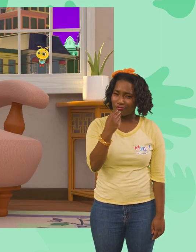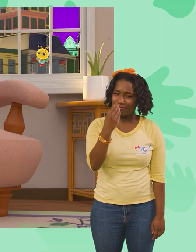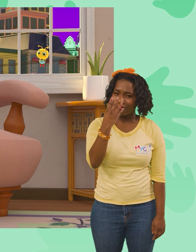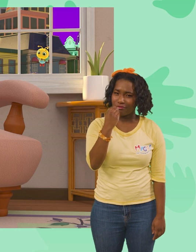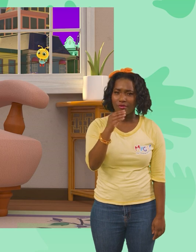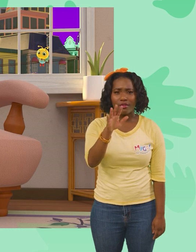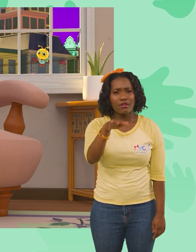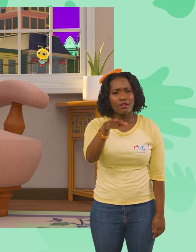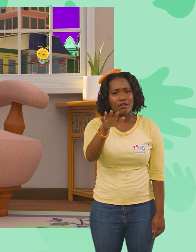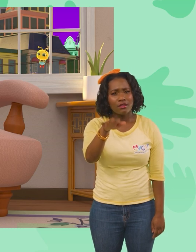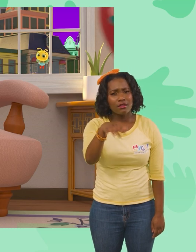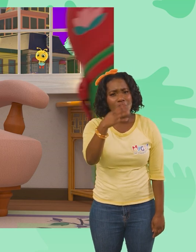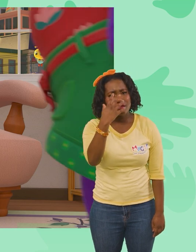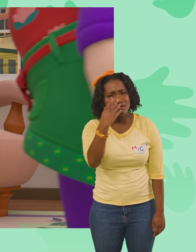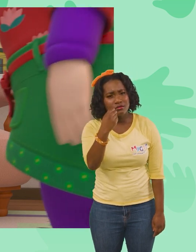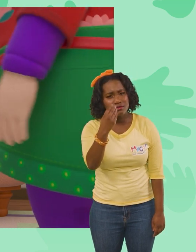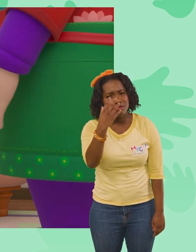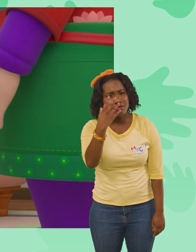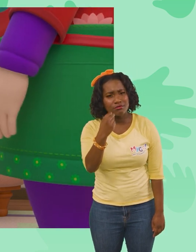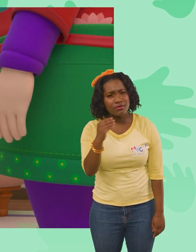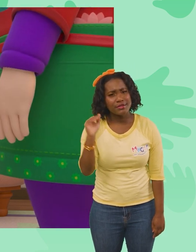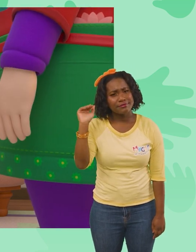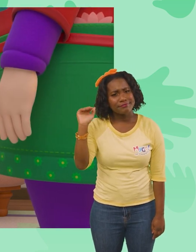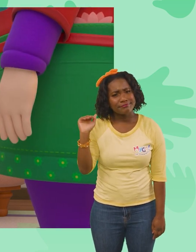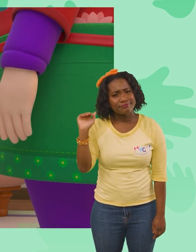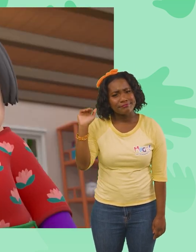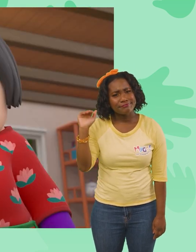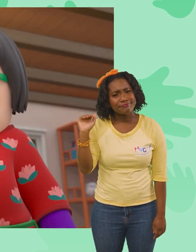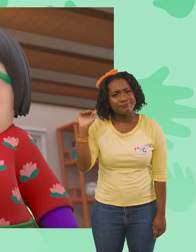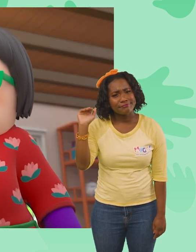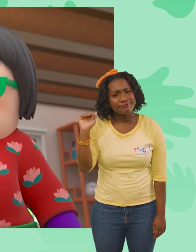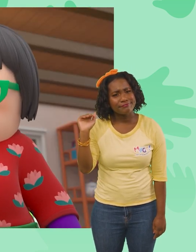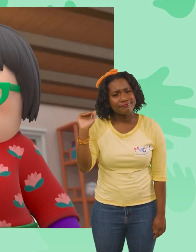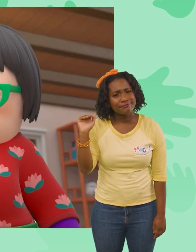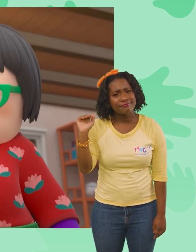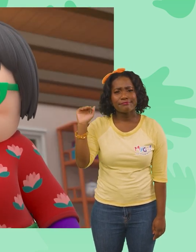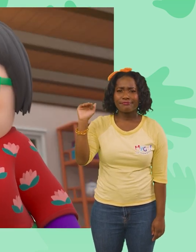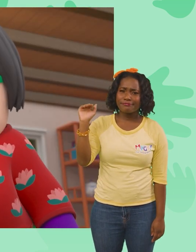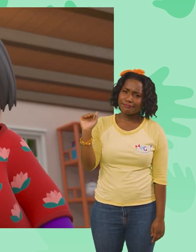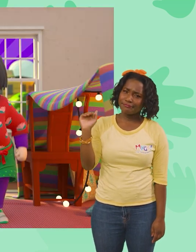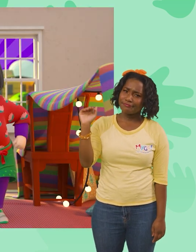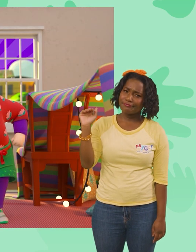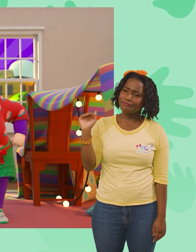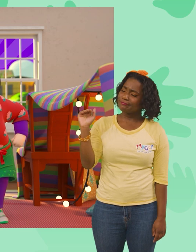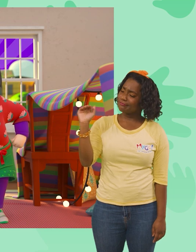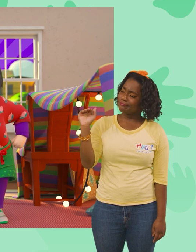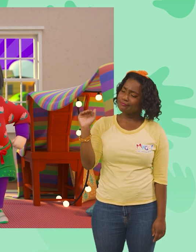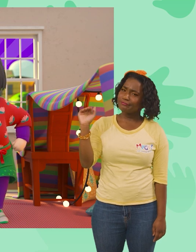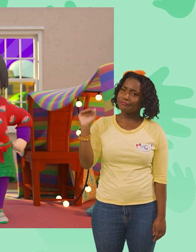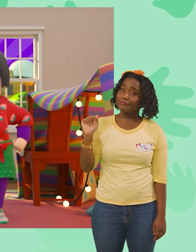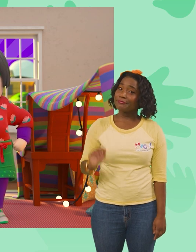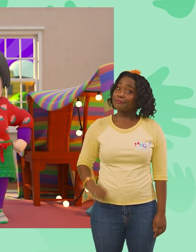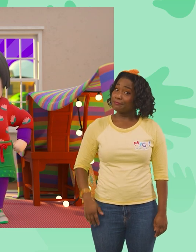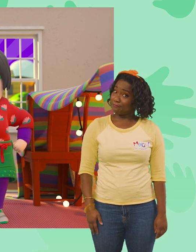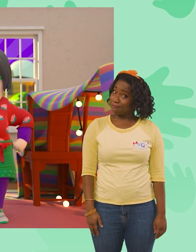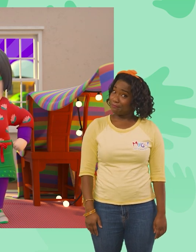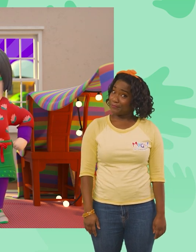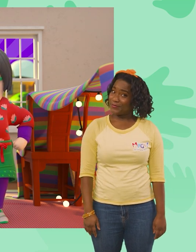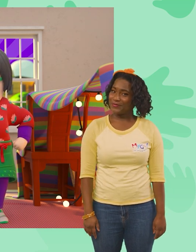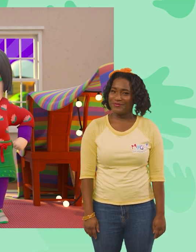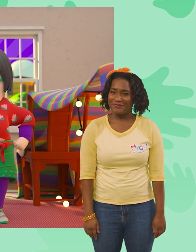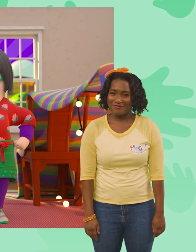Are you sleepy? Are you sleepy? Little one, little one.